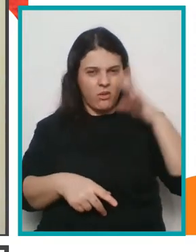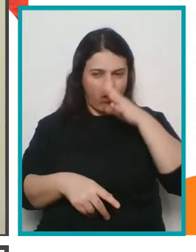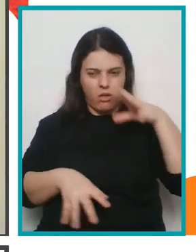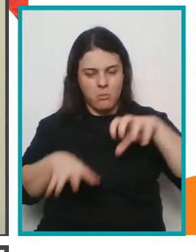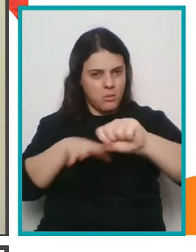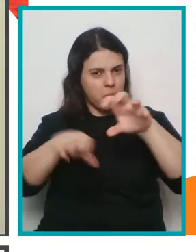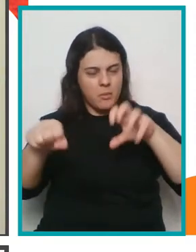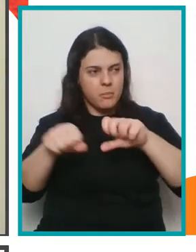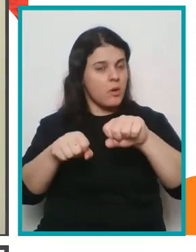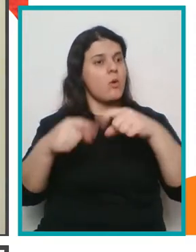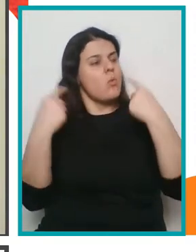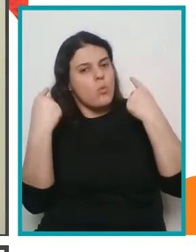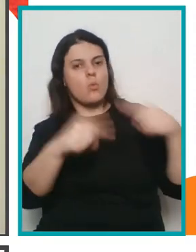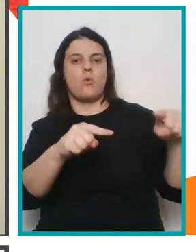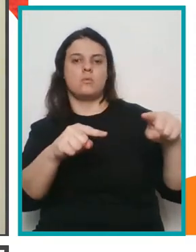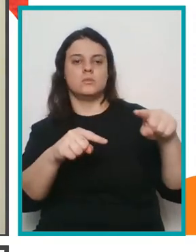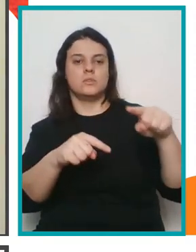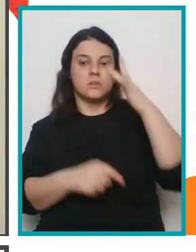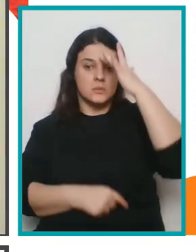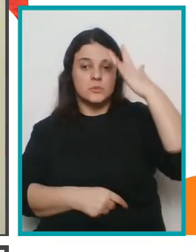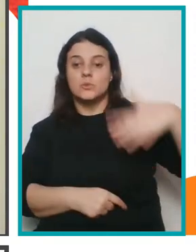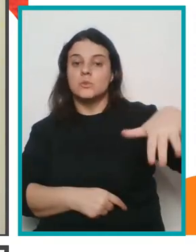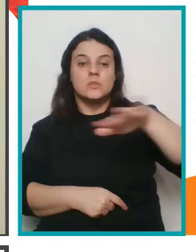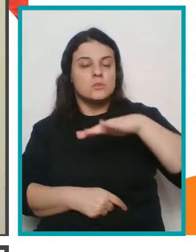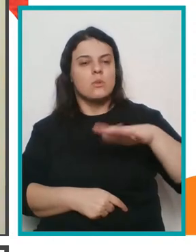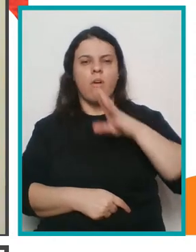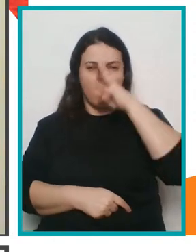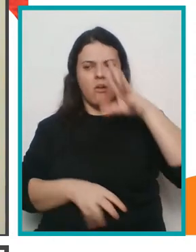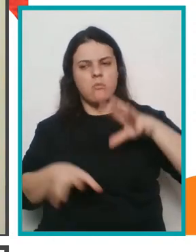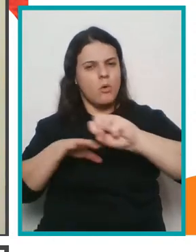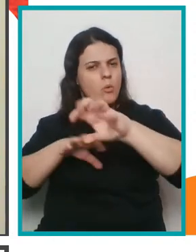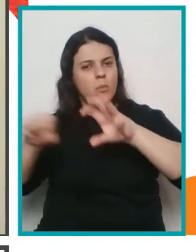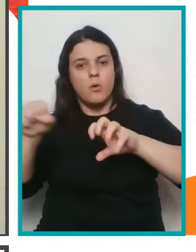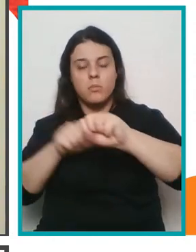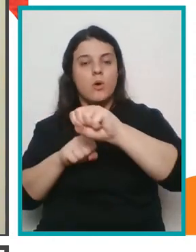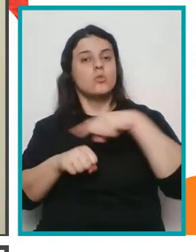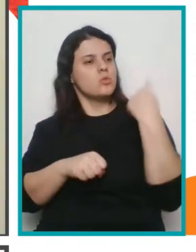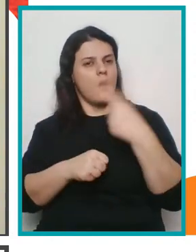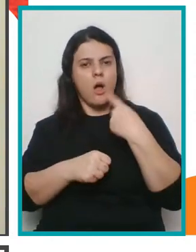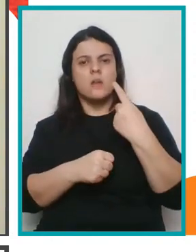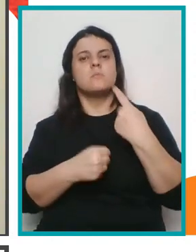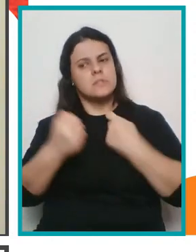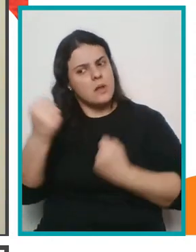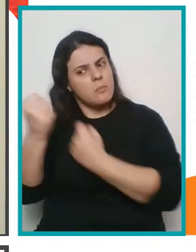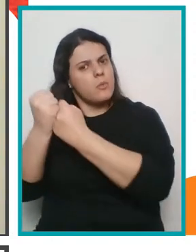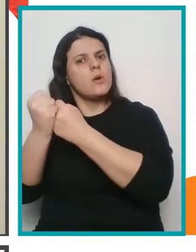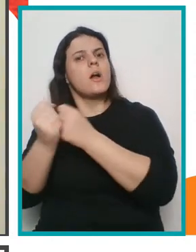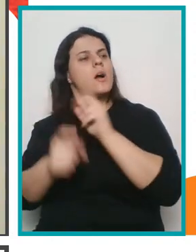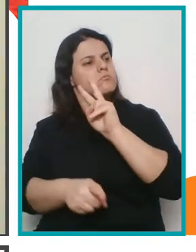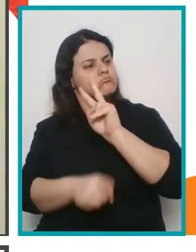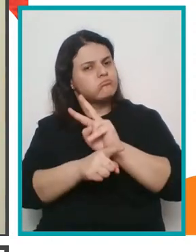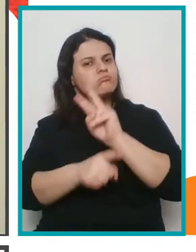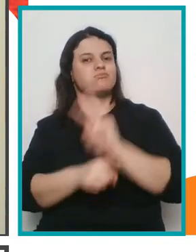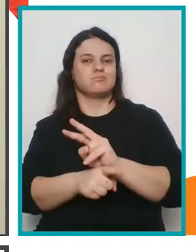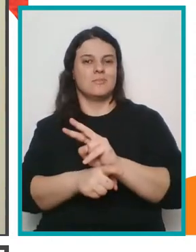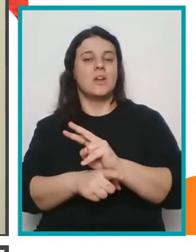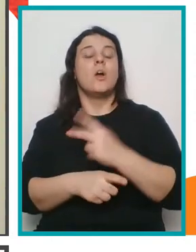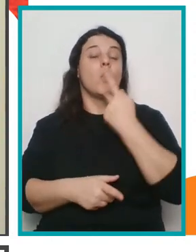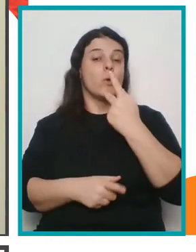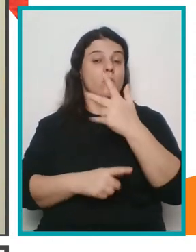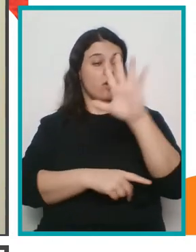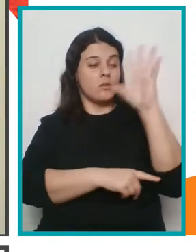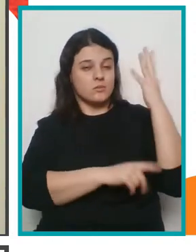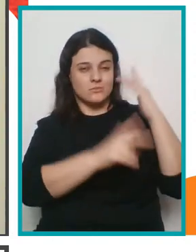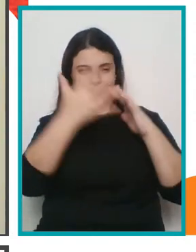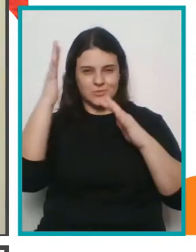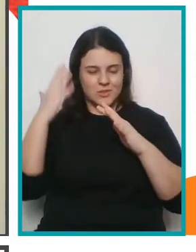most marginalized communities heavily depend on the existence of these forests.